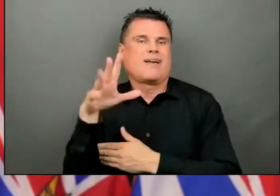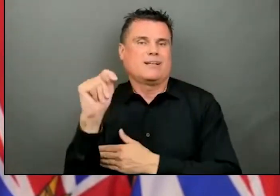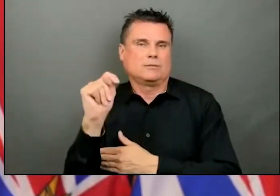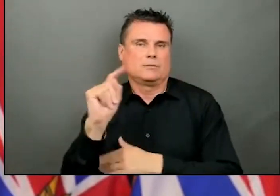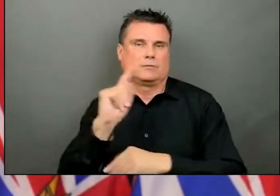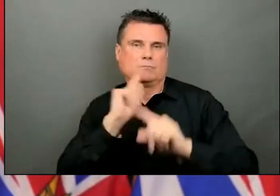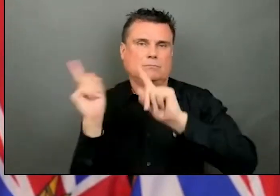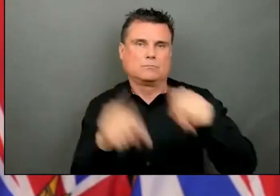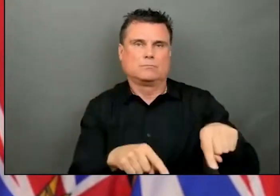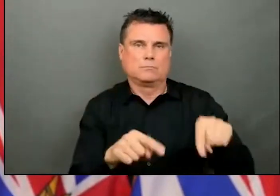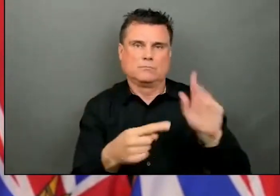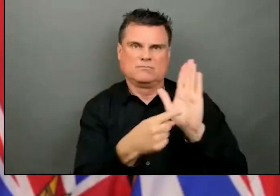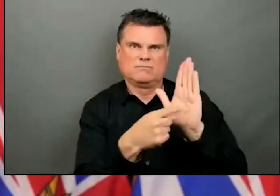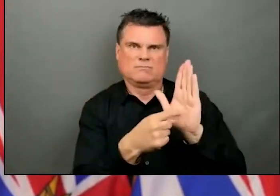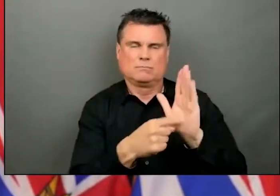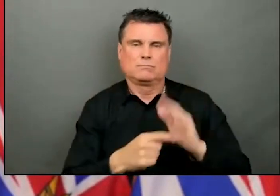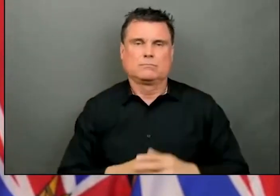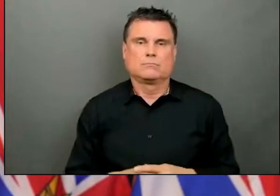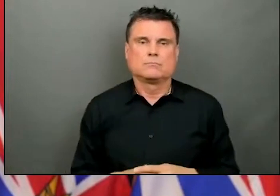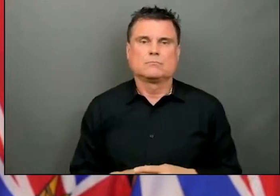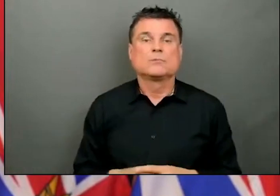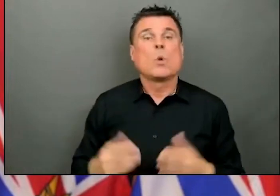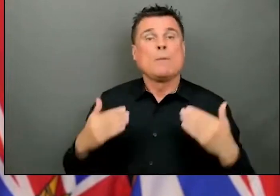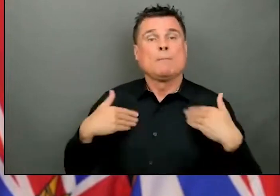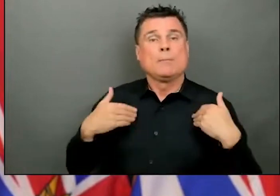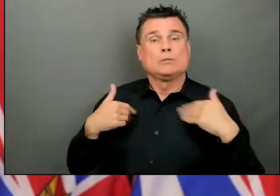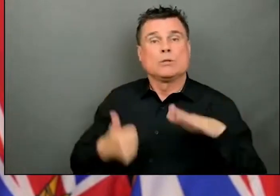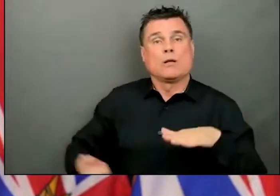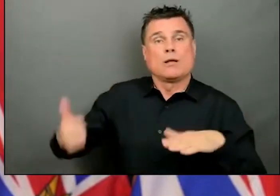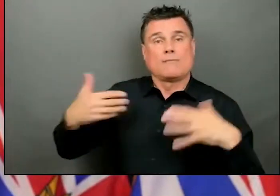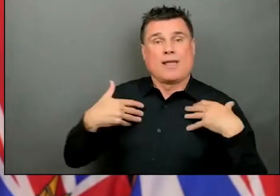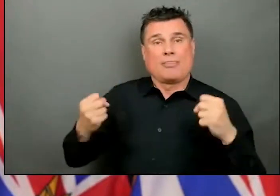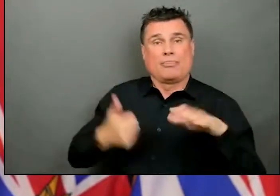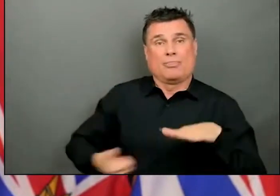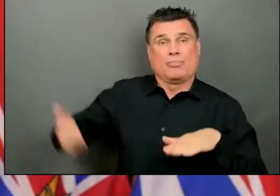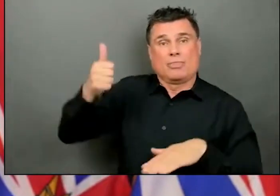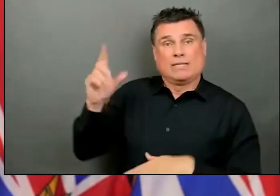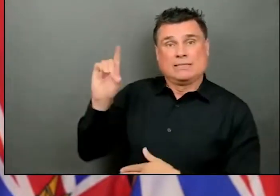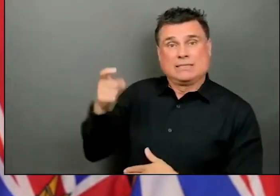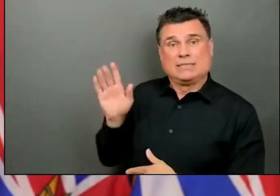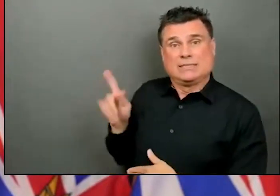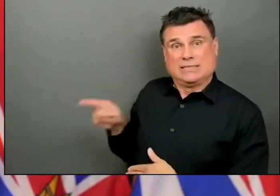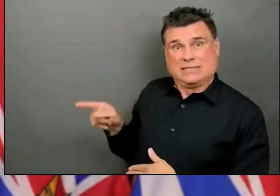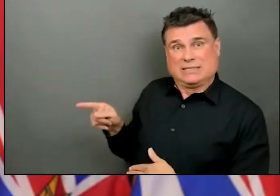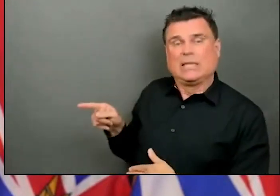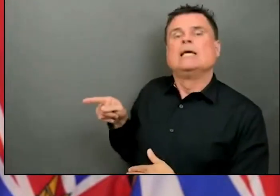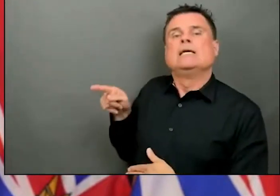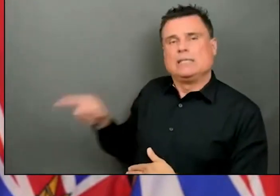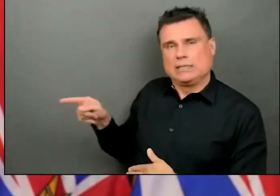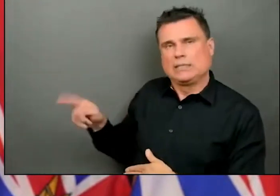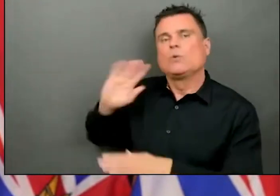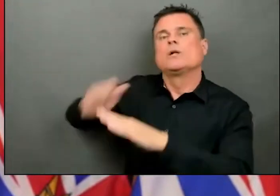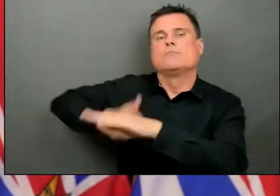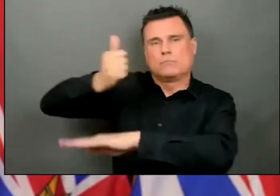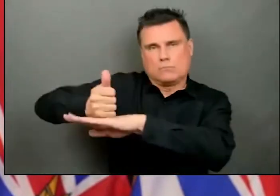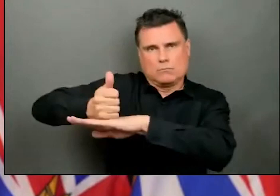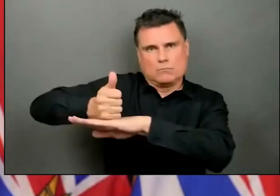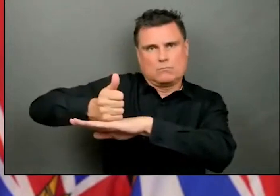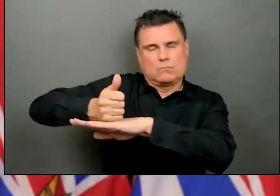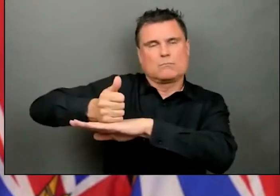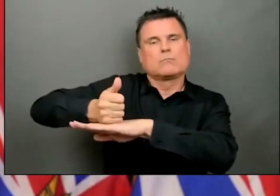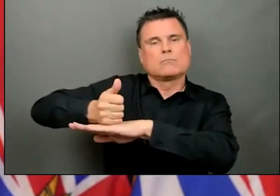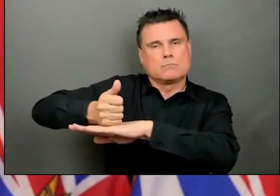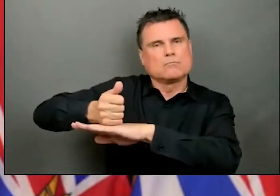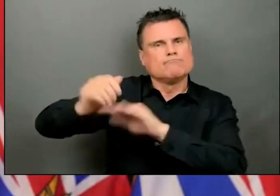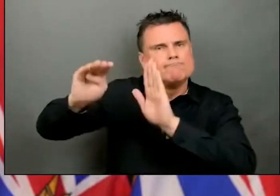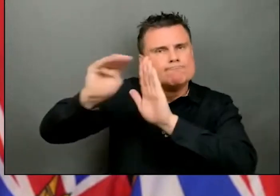that course of action, and now we're putting that into an order under the Emergency Program Act. But we have, Justine, you're quite right.